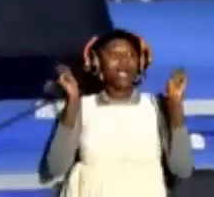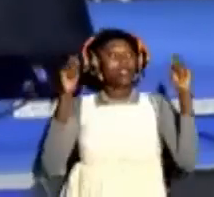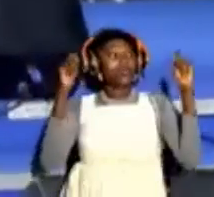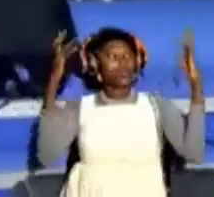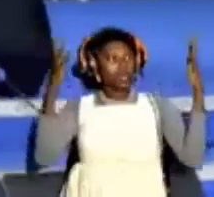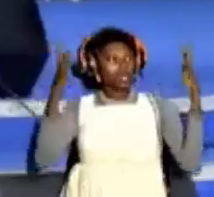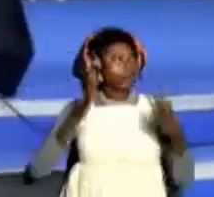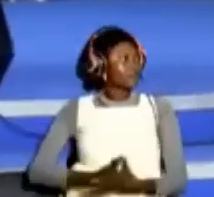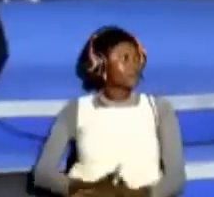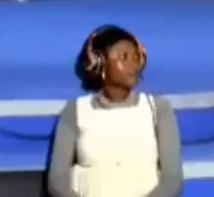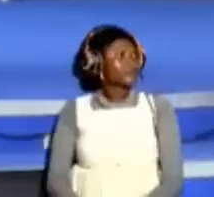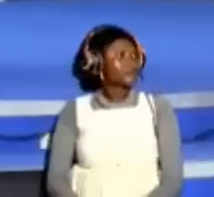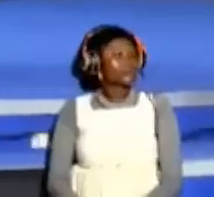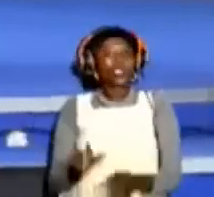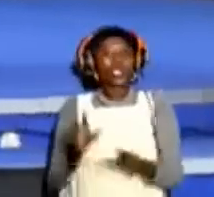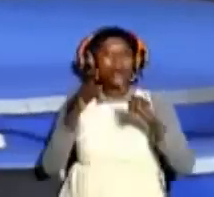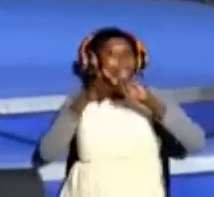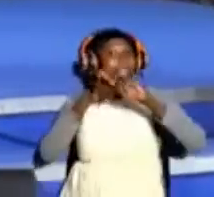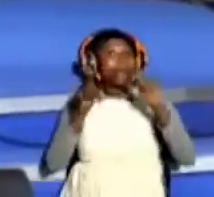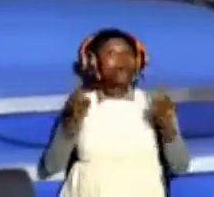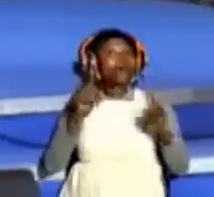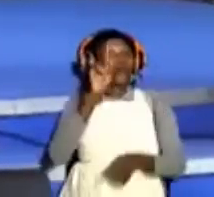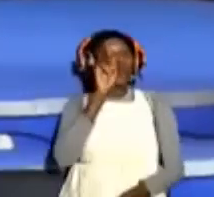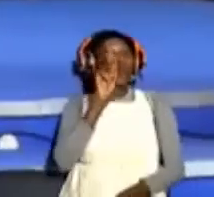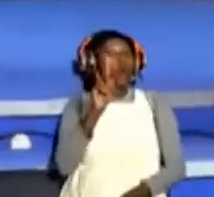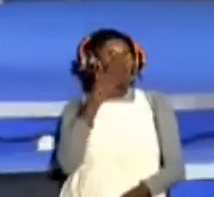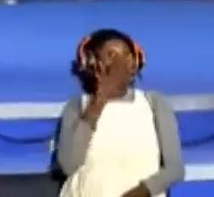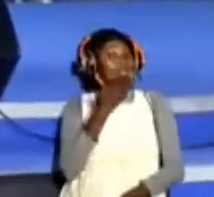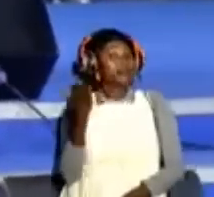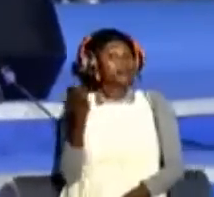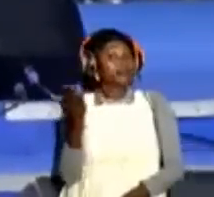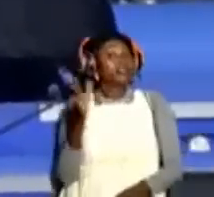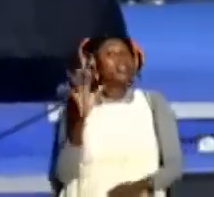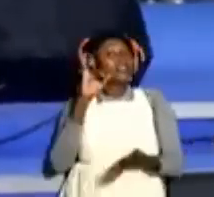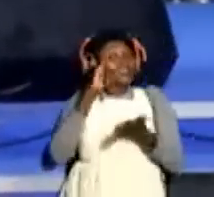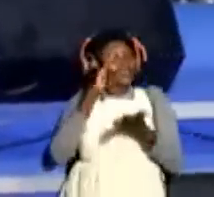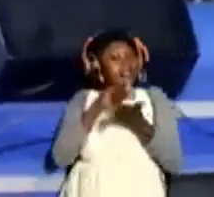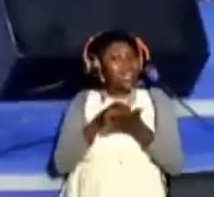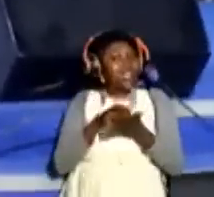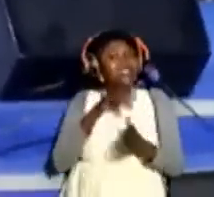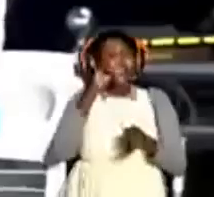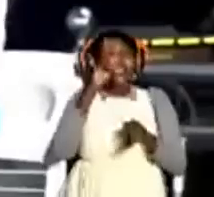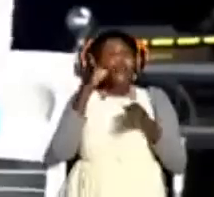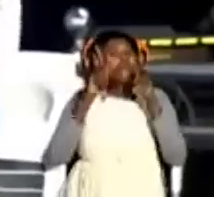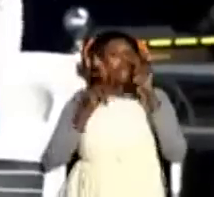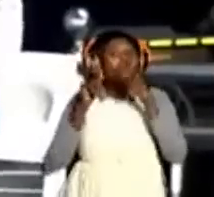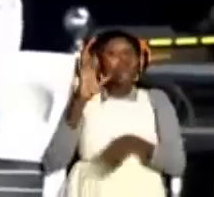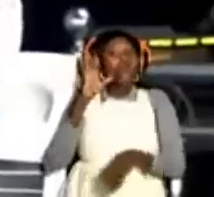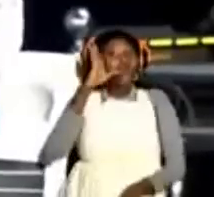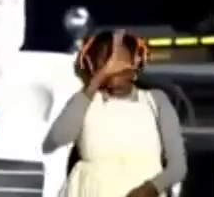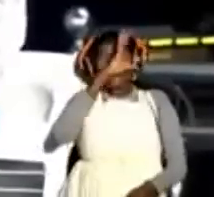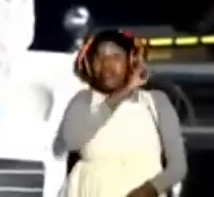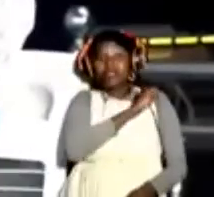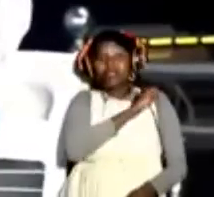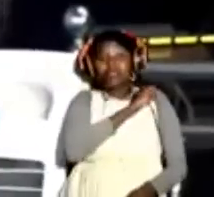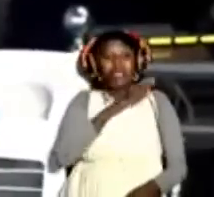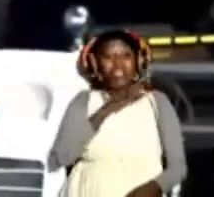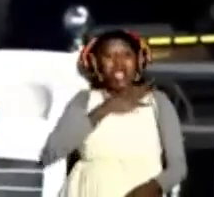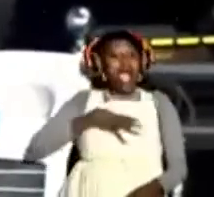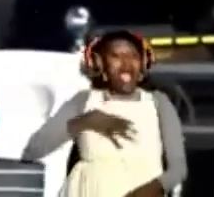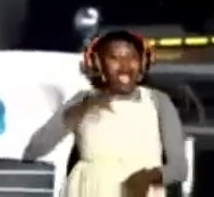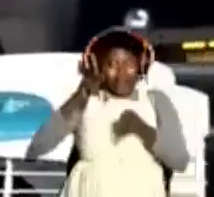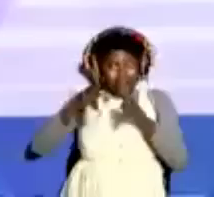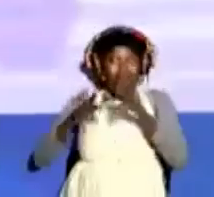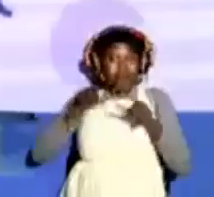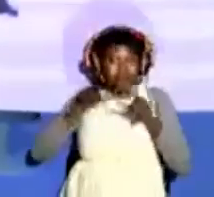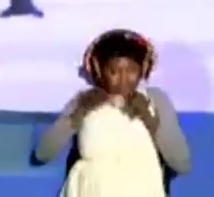Hallelujah. But you know one thing that many have missed and many are